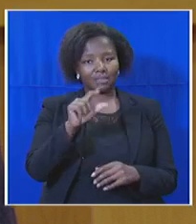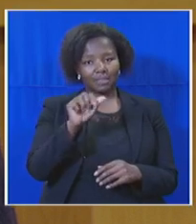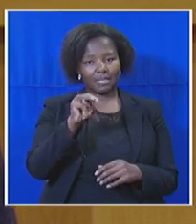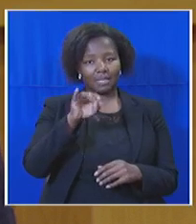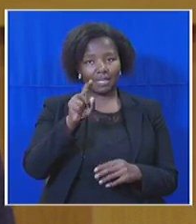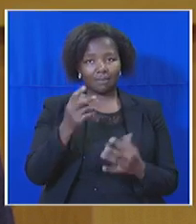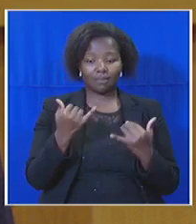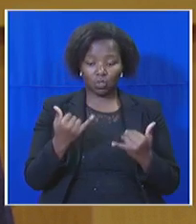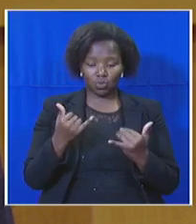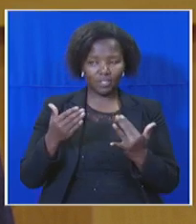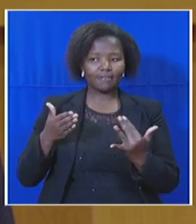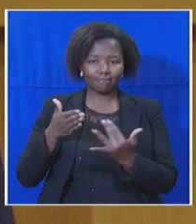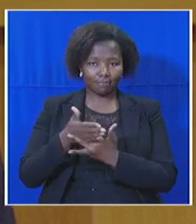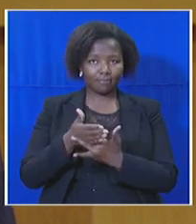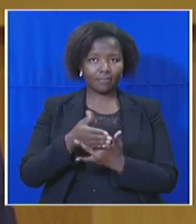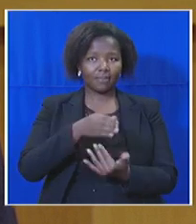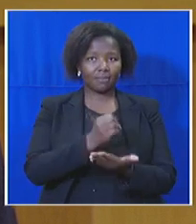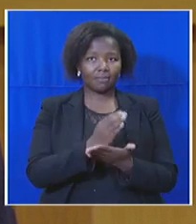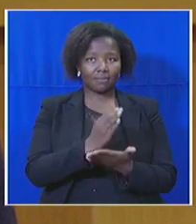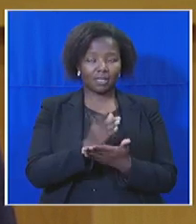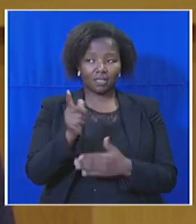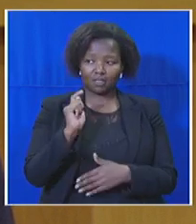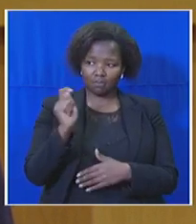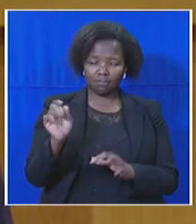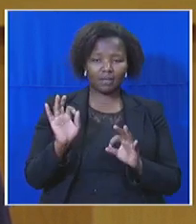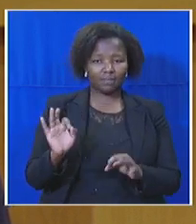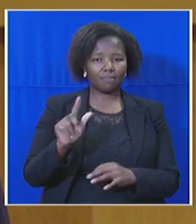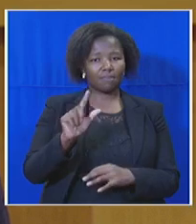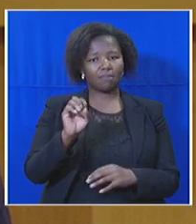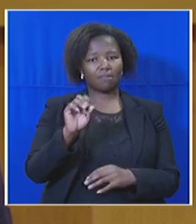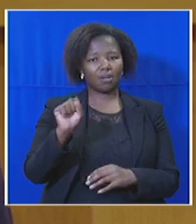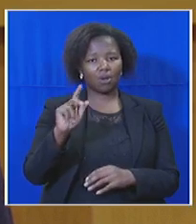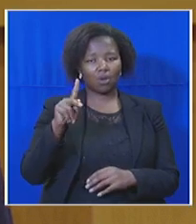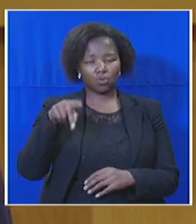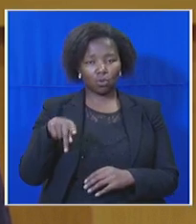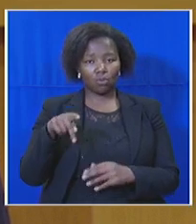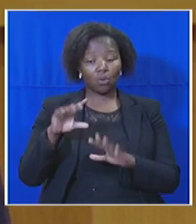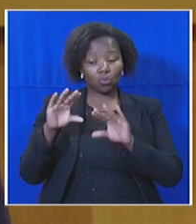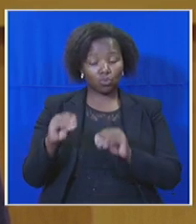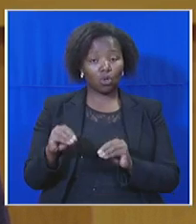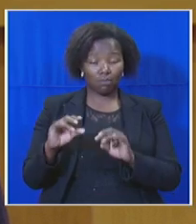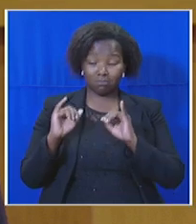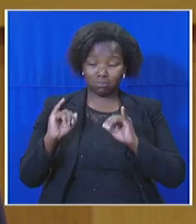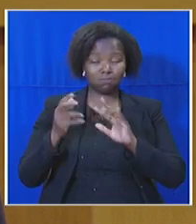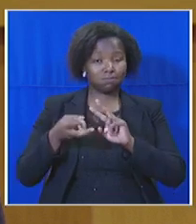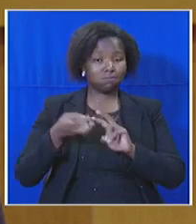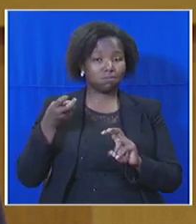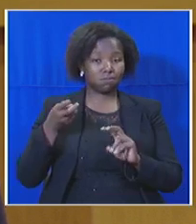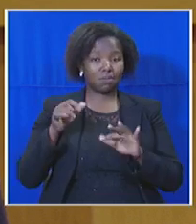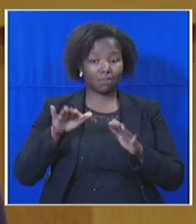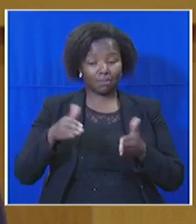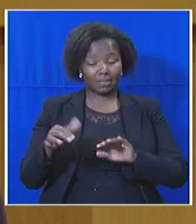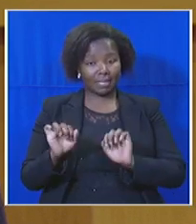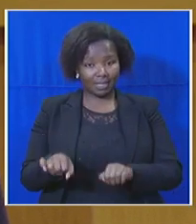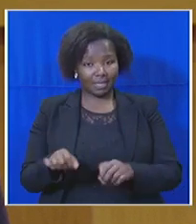today and ensure that payments are made to Loskop to avoid the devastating consequences, potential loss of life